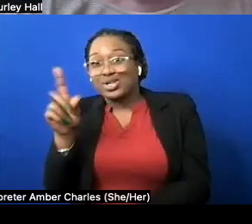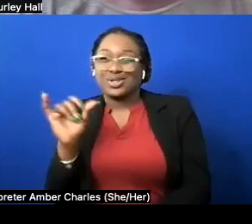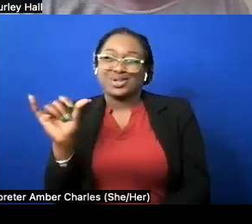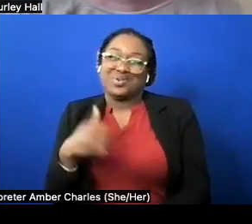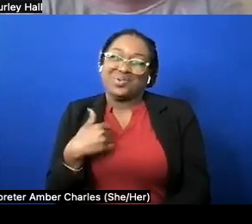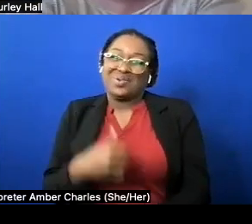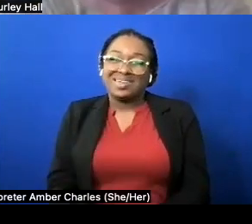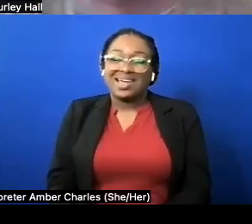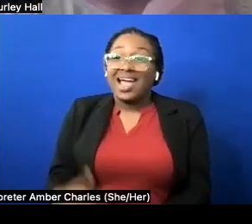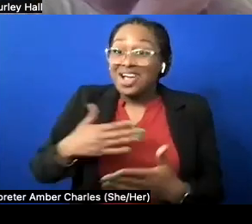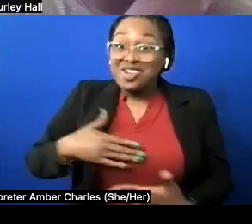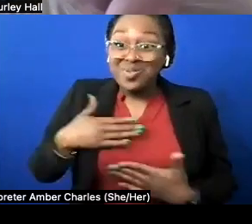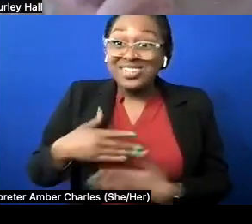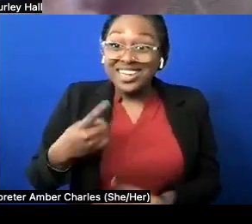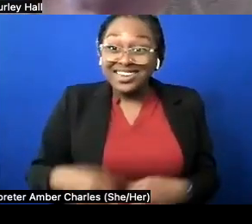And I appreciate it.